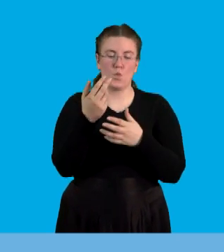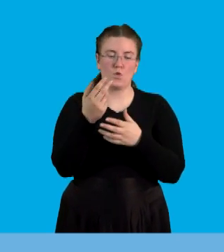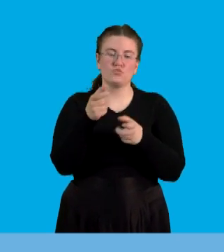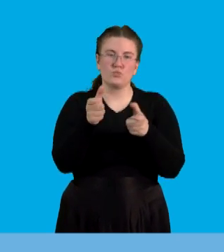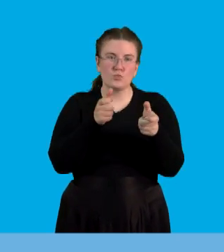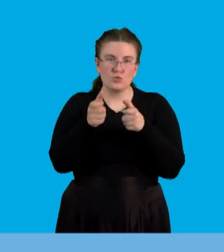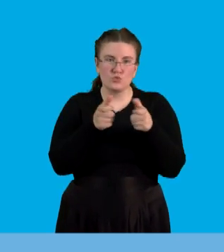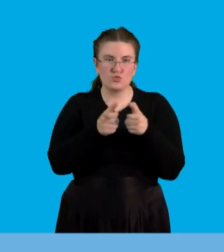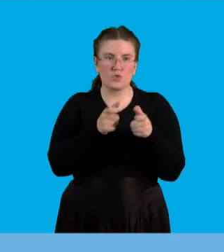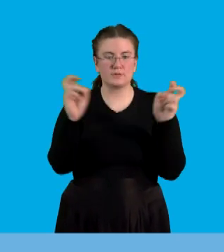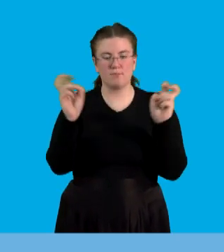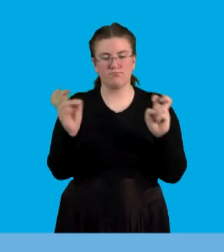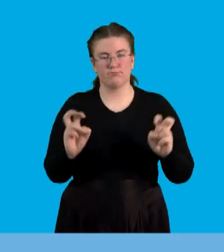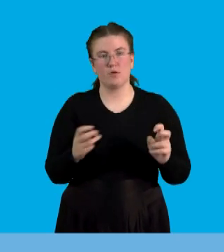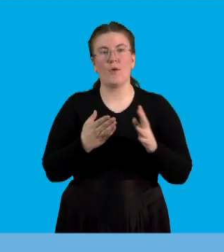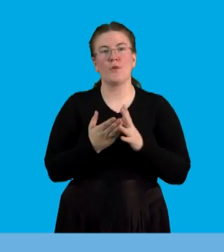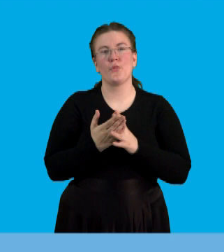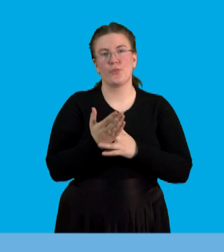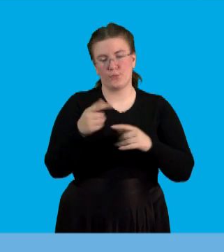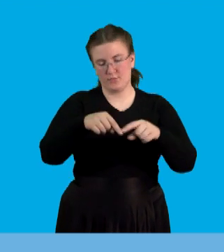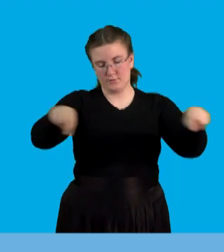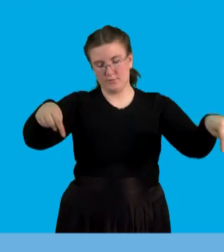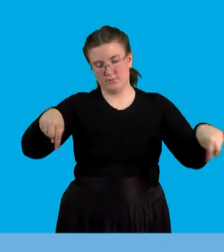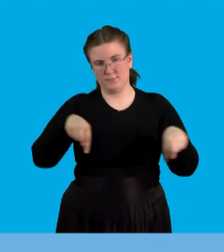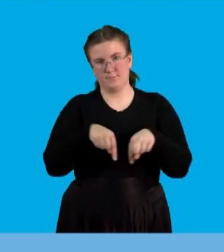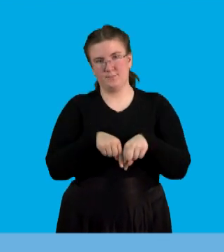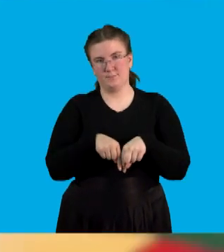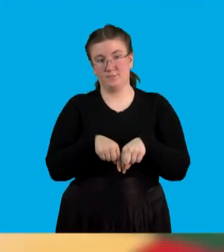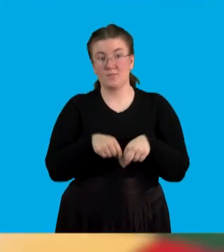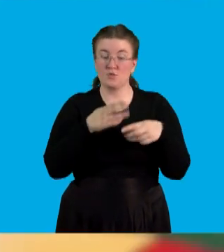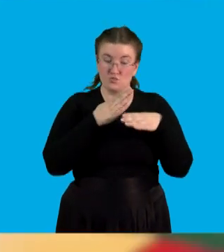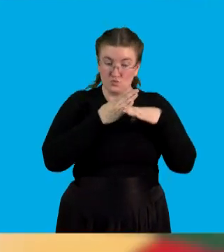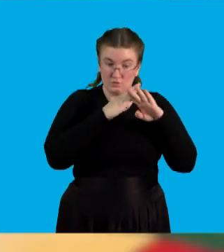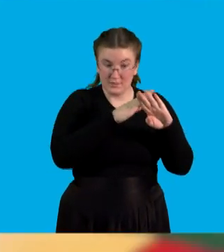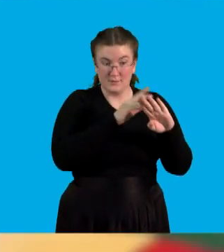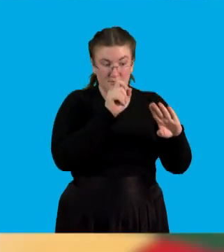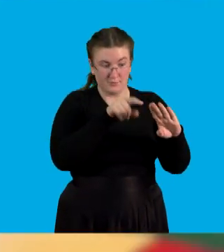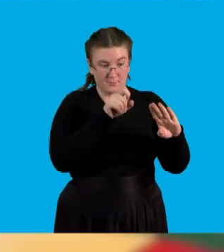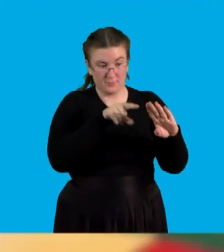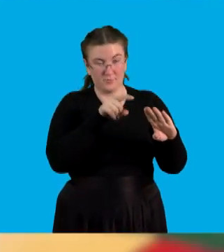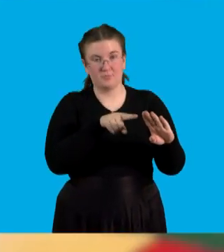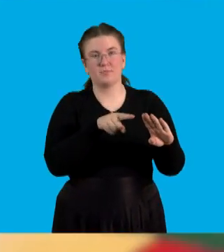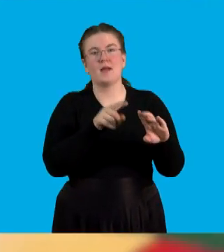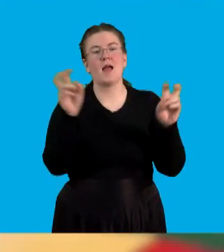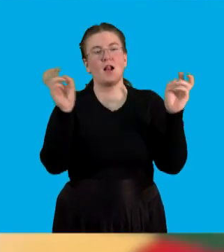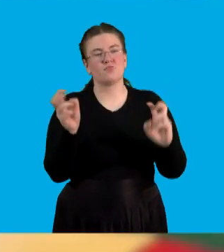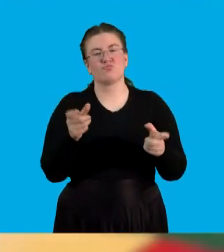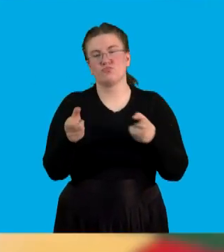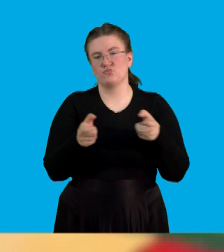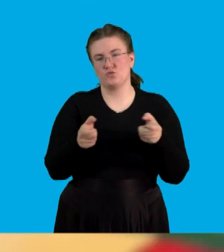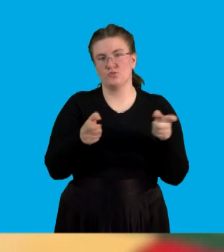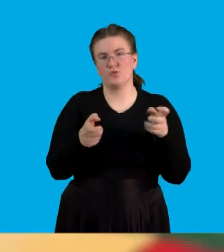current in an electrical circuit. So the resistor, it limits or it regulates, it controls the movement of electrical